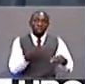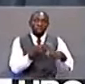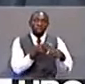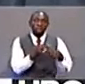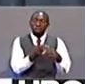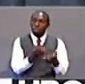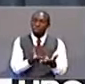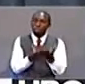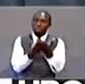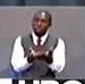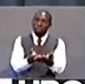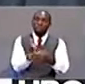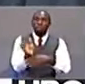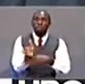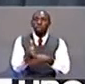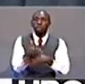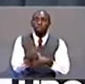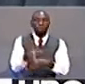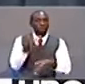of Education